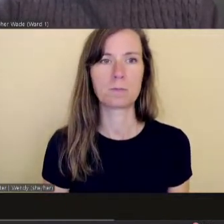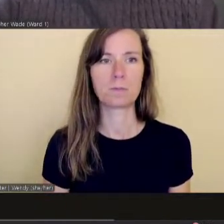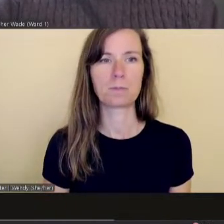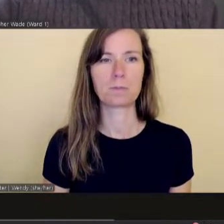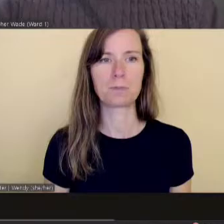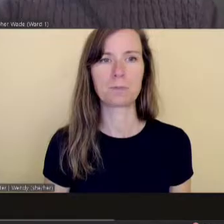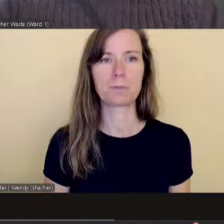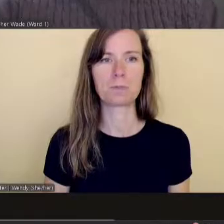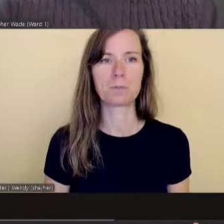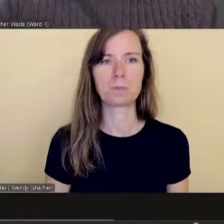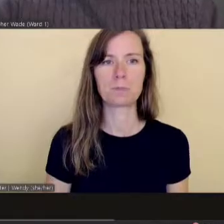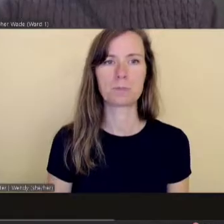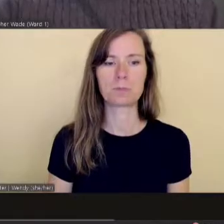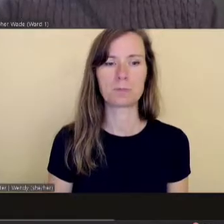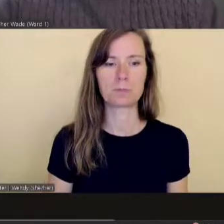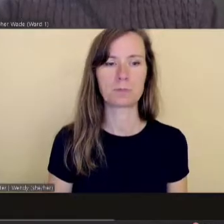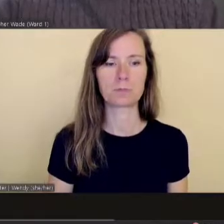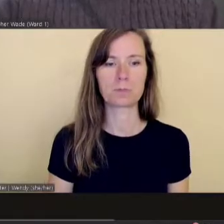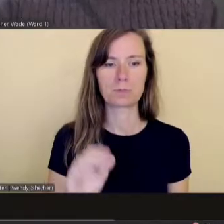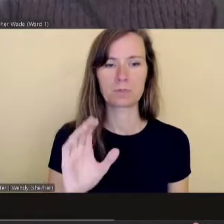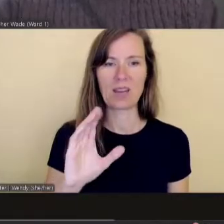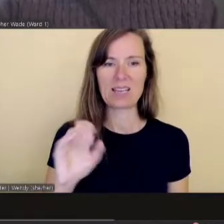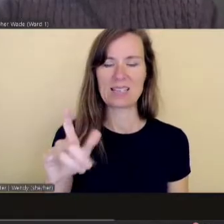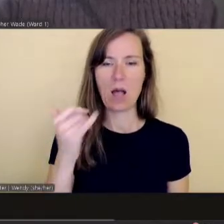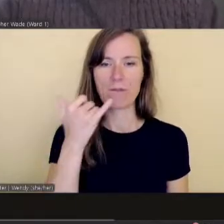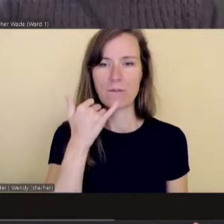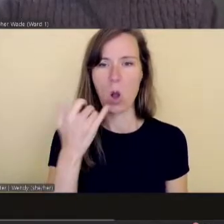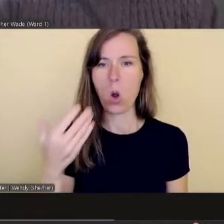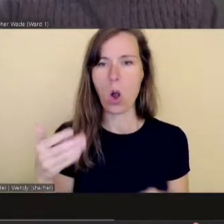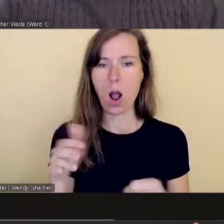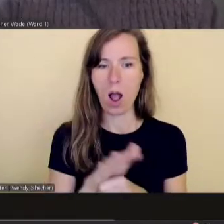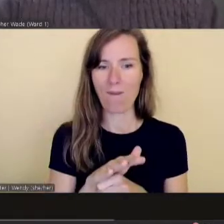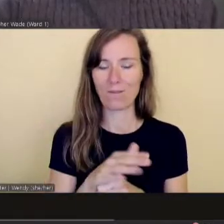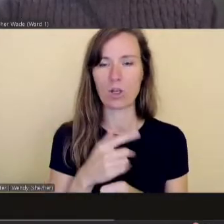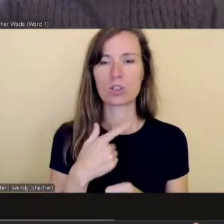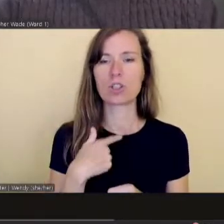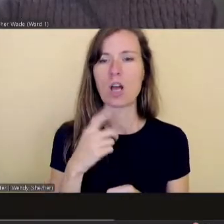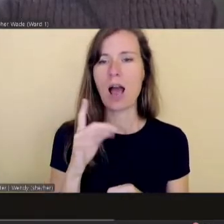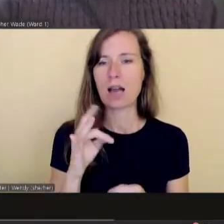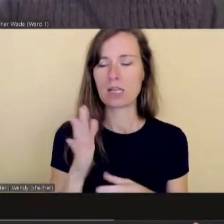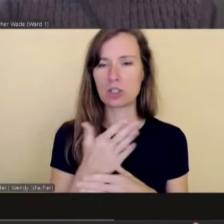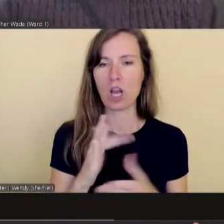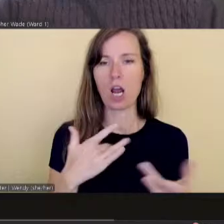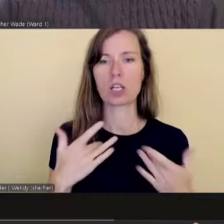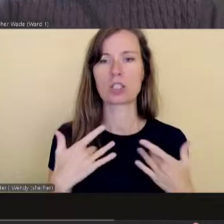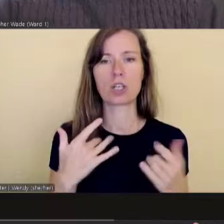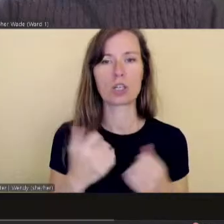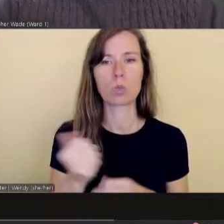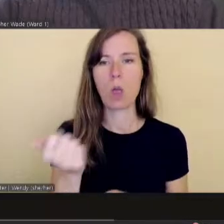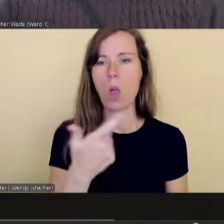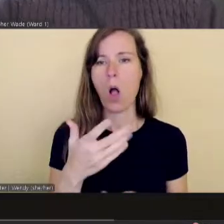Regarding cell phone coverage, I've shared our concerns with all of the major carriers